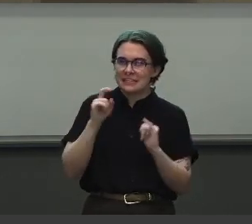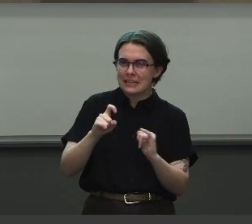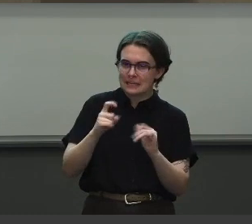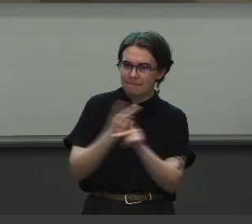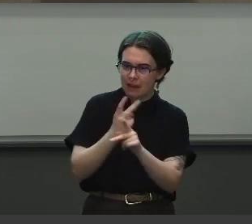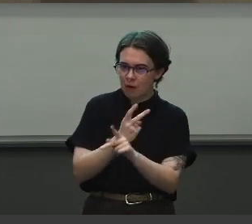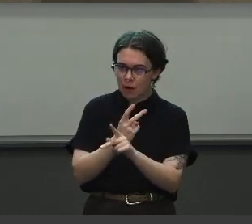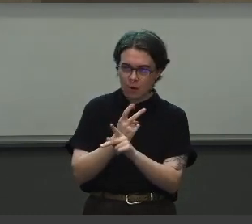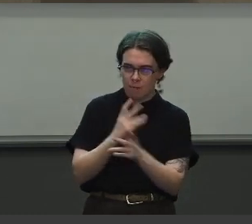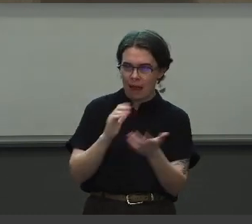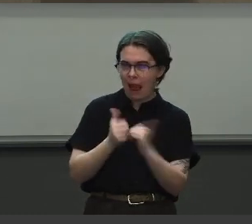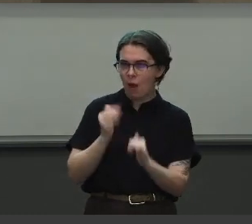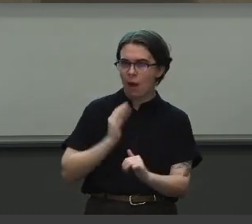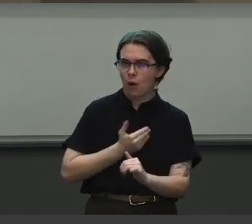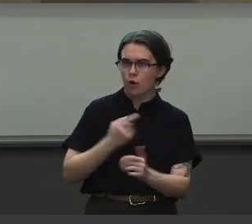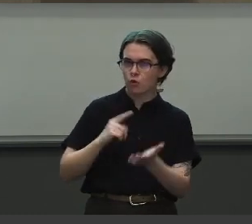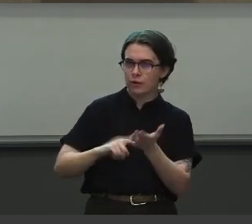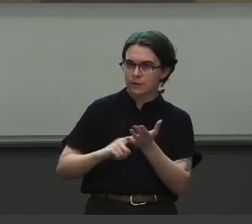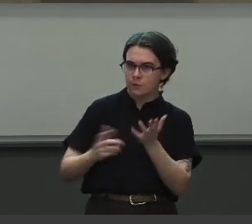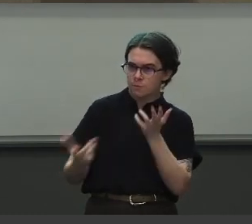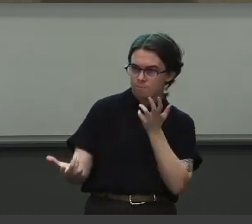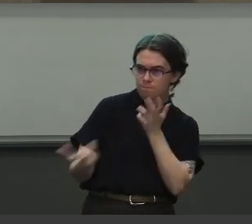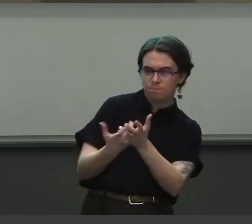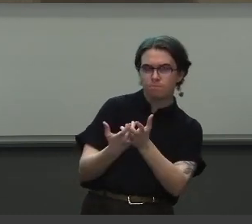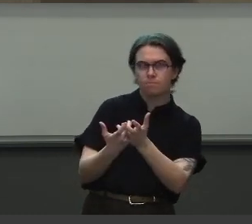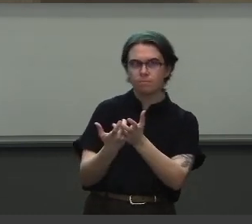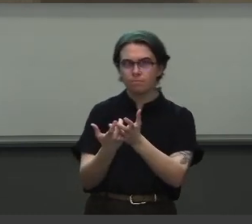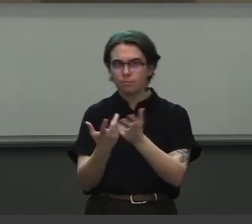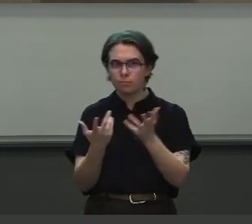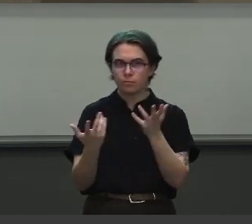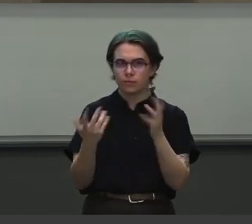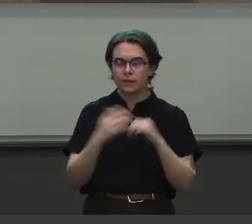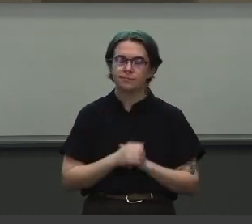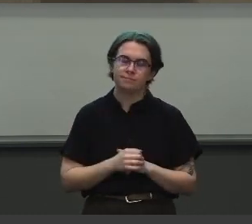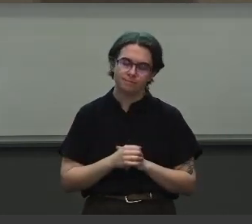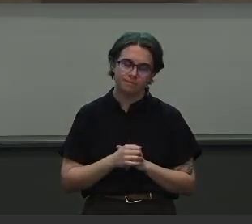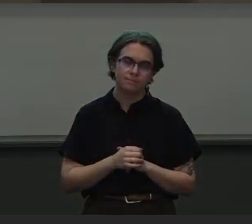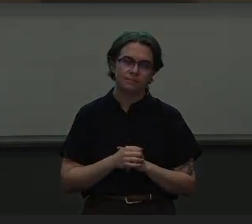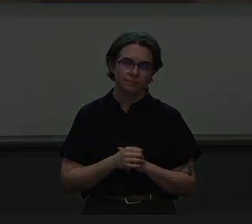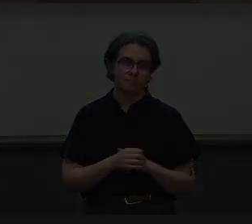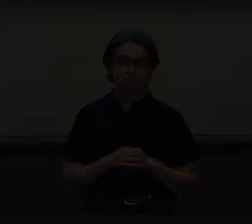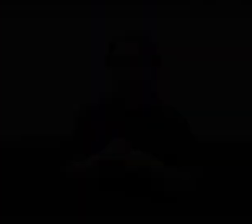just need to figure out how to kind of make them complement one another. So thank you.